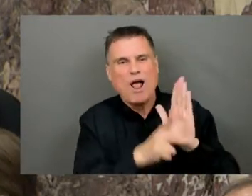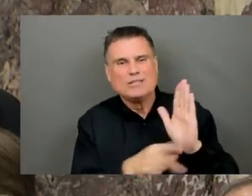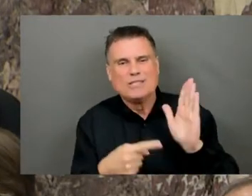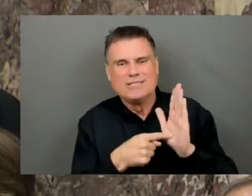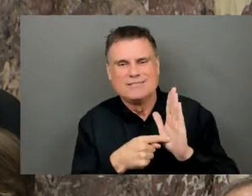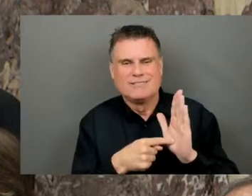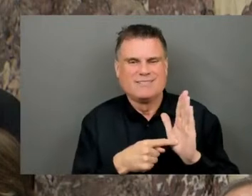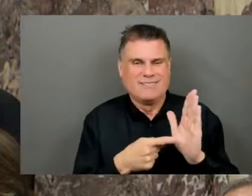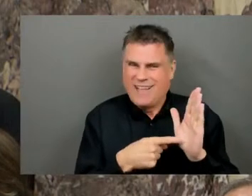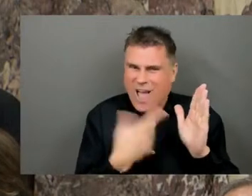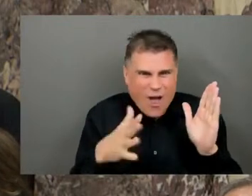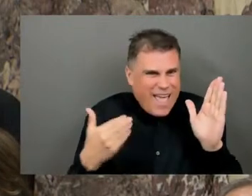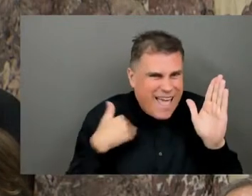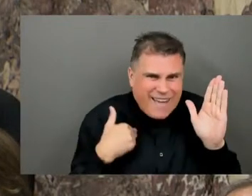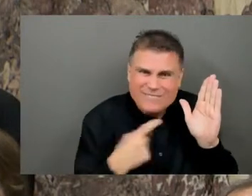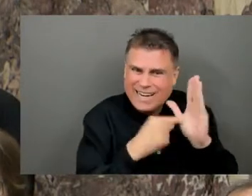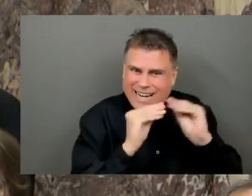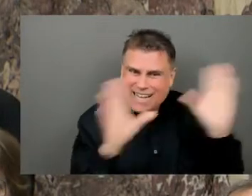issue any...